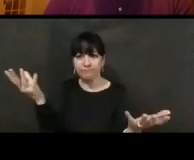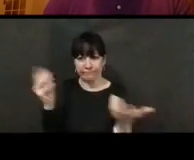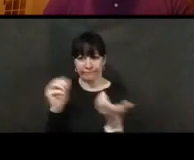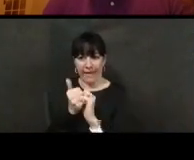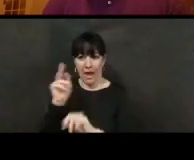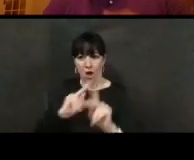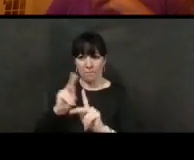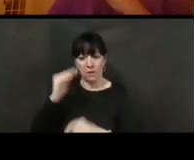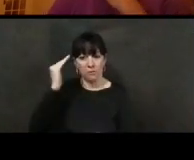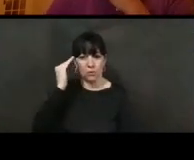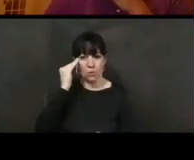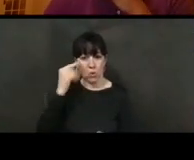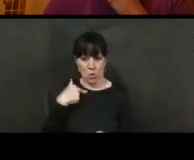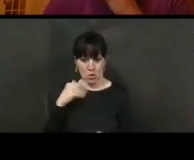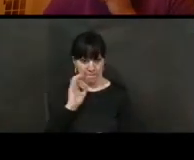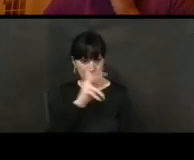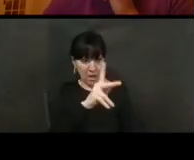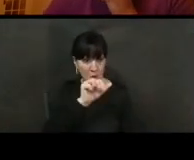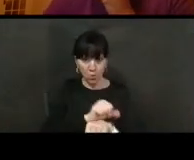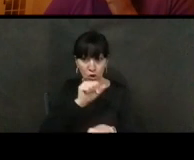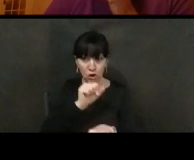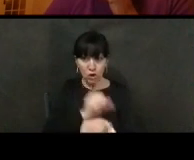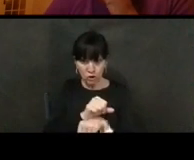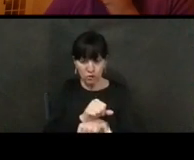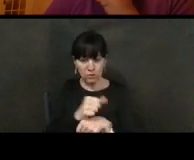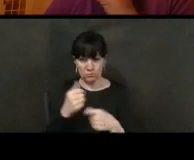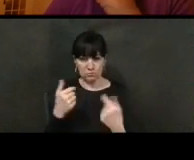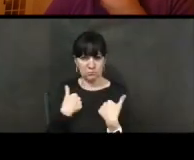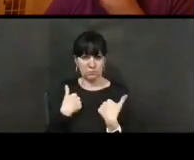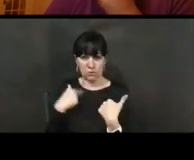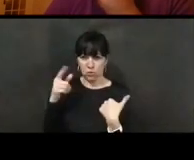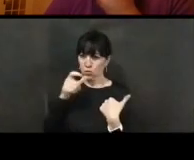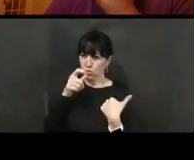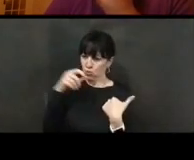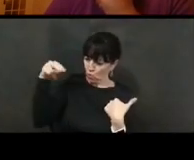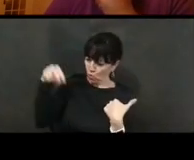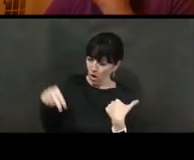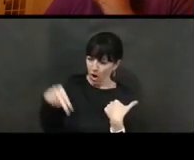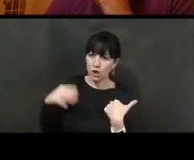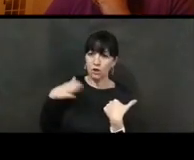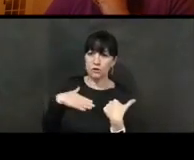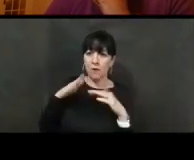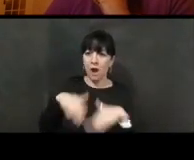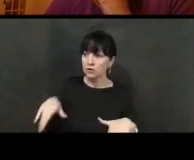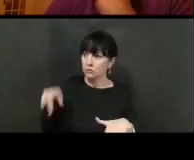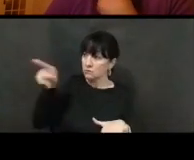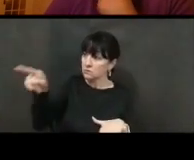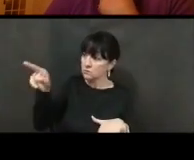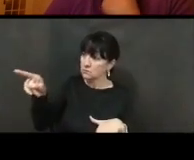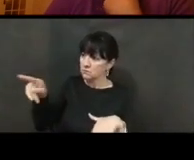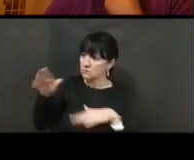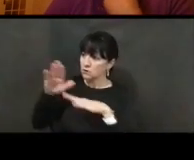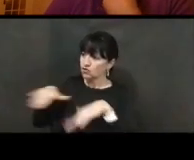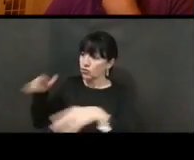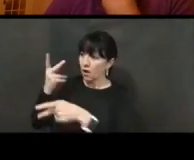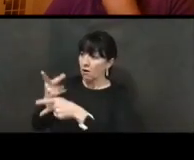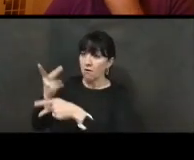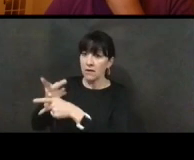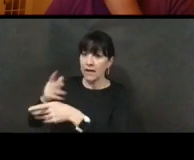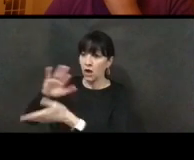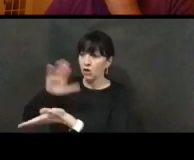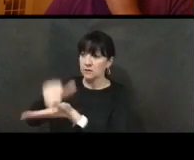mass, and that people feel comfortable bringing their children to the child care center they were bringing them to before. So trying to get as many to